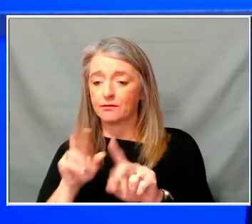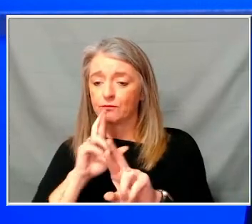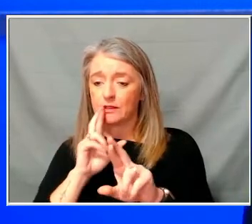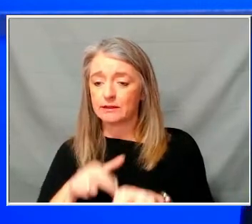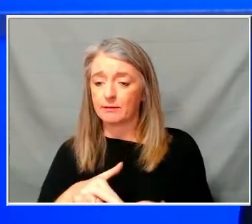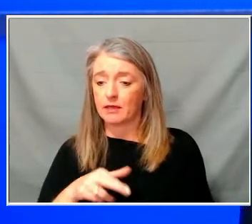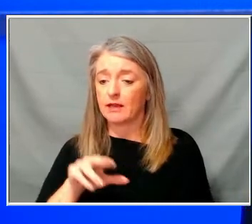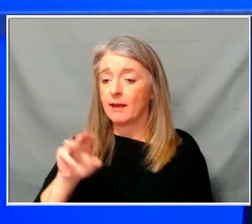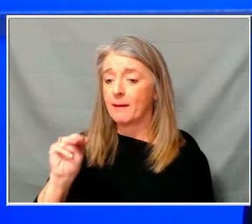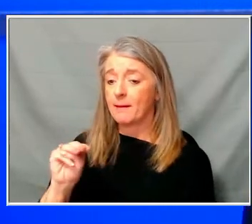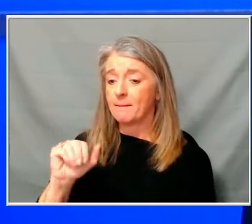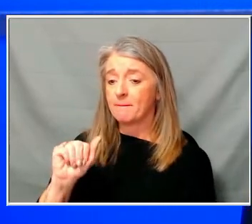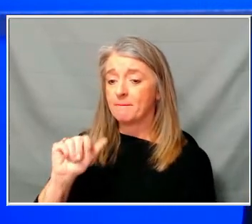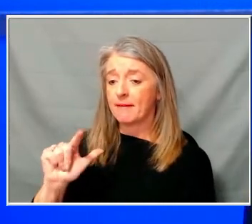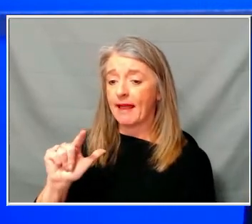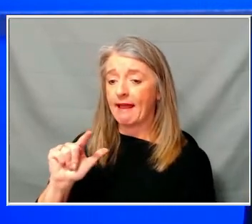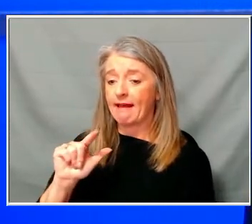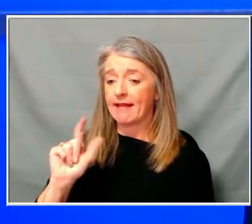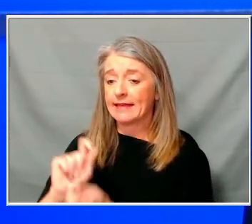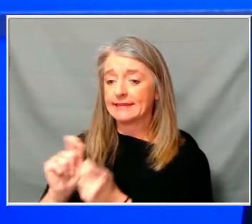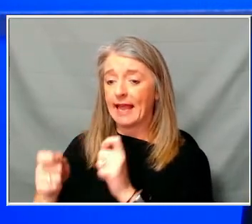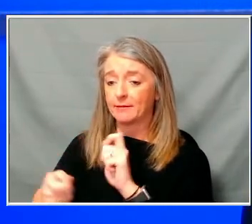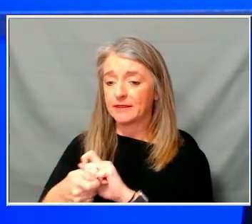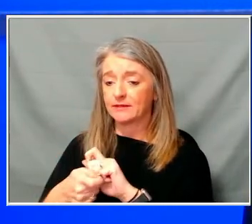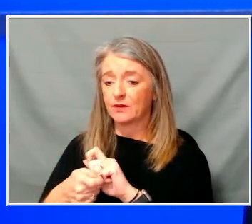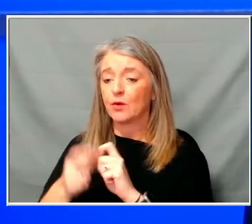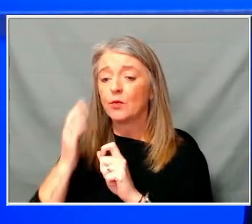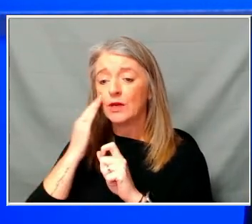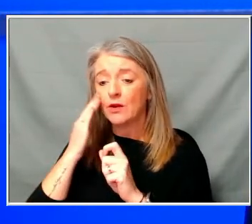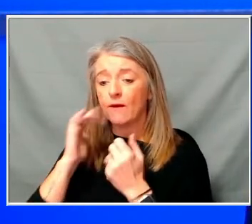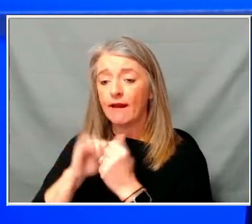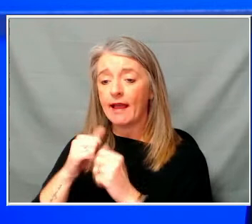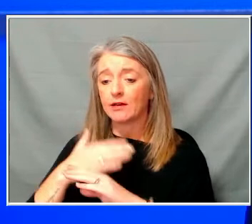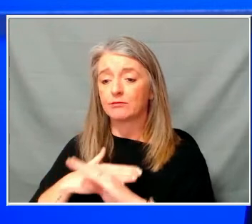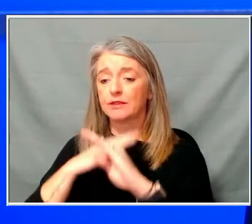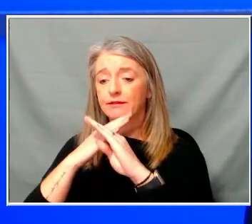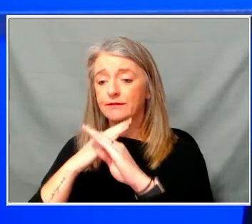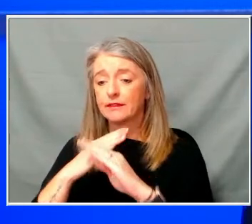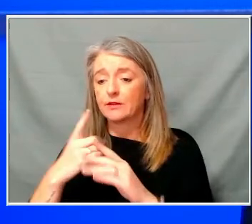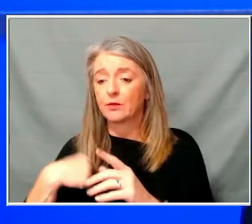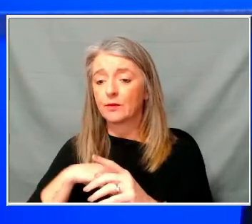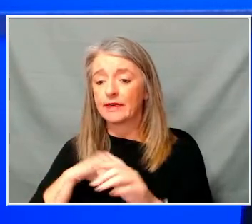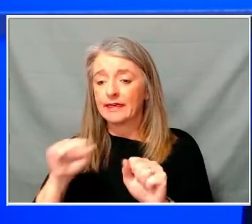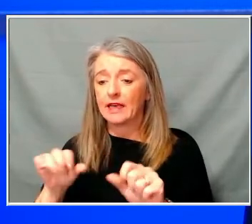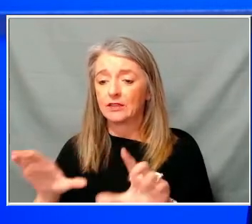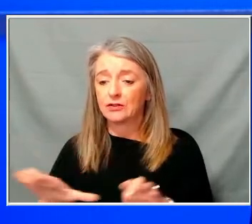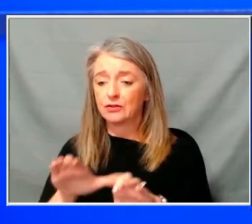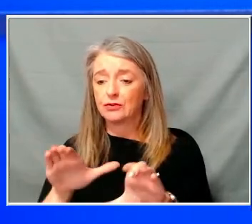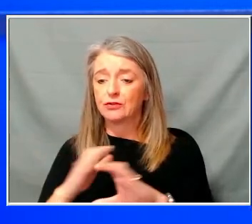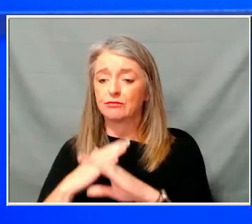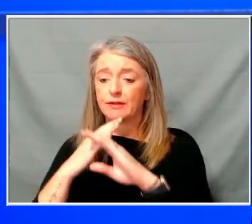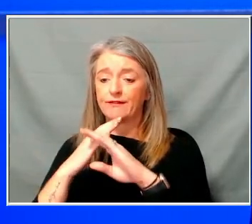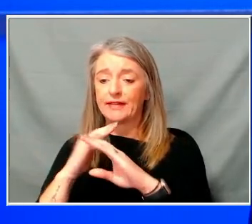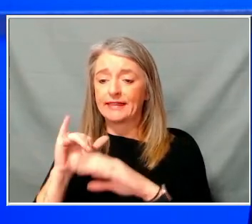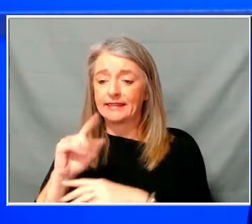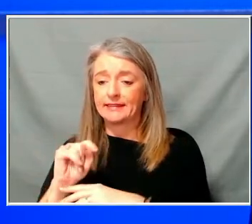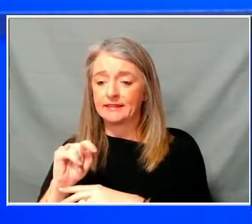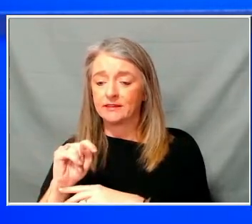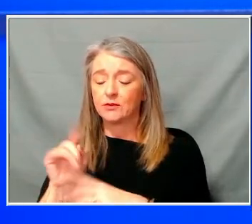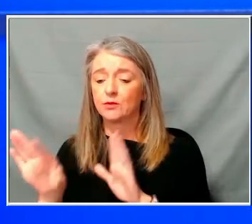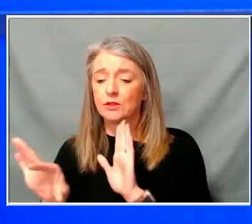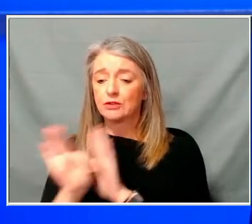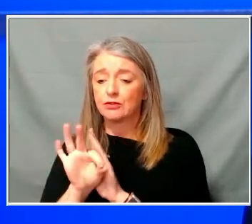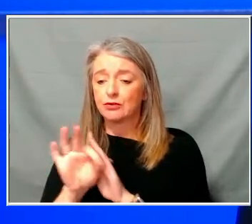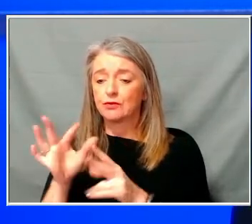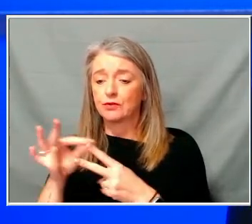when we know that there are ways to prevent this, we know that there are things that you can do, and we choose